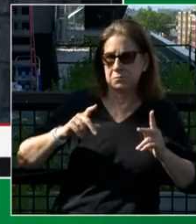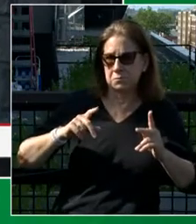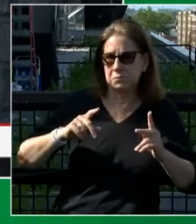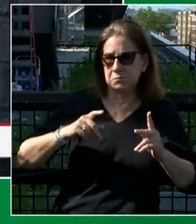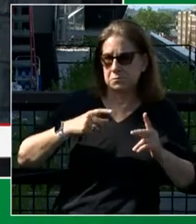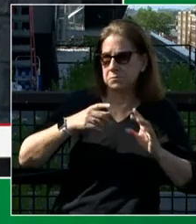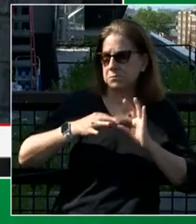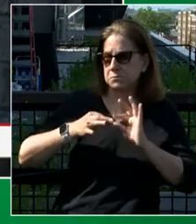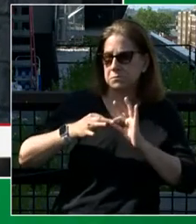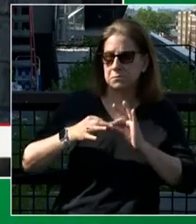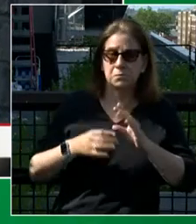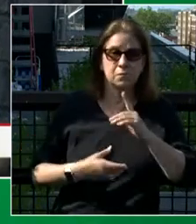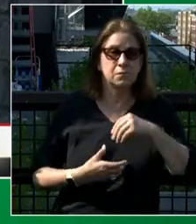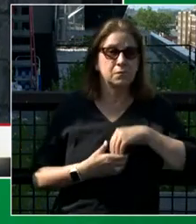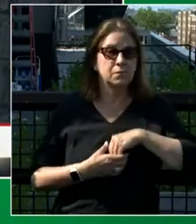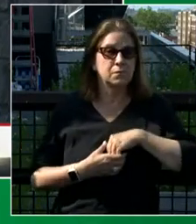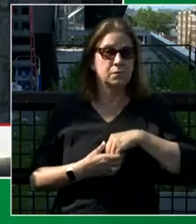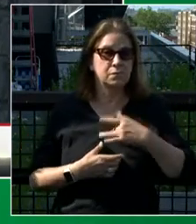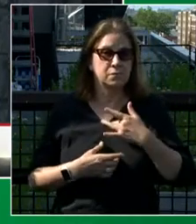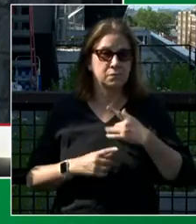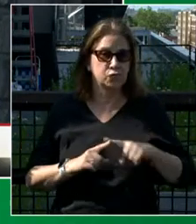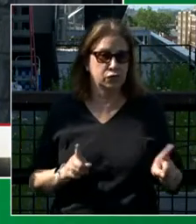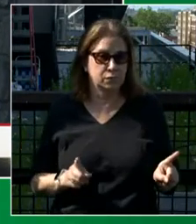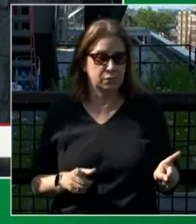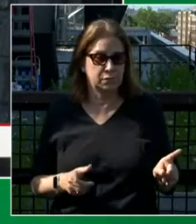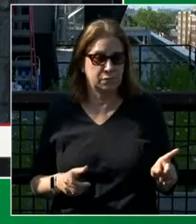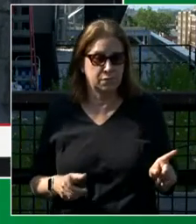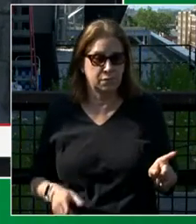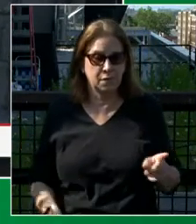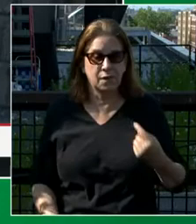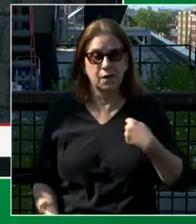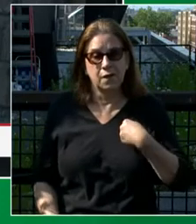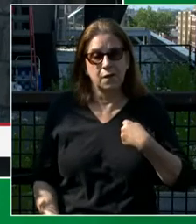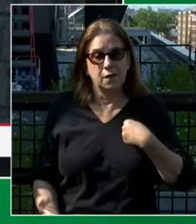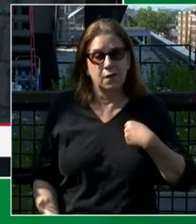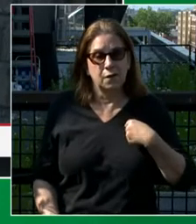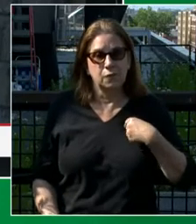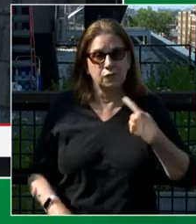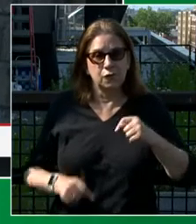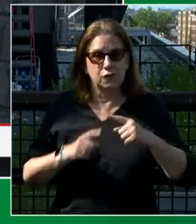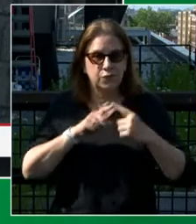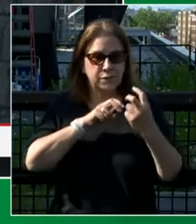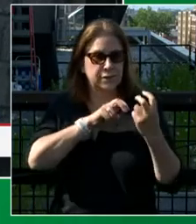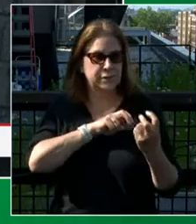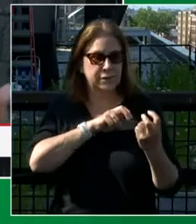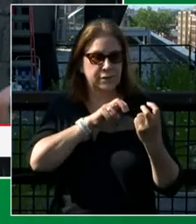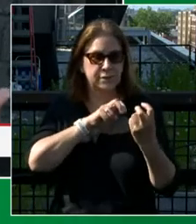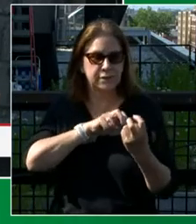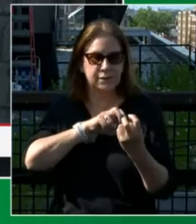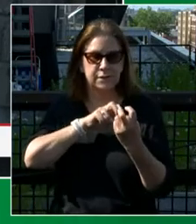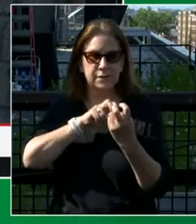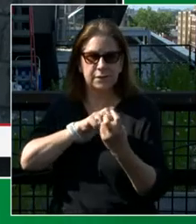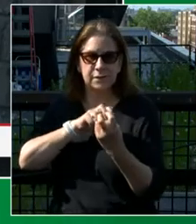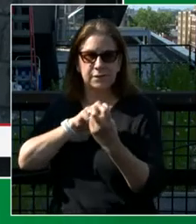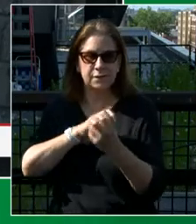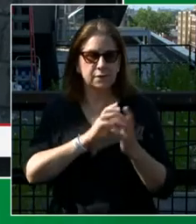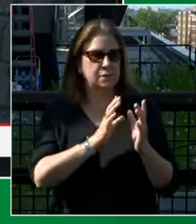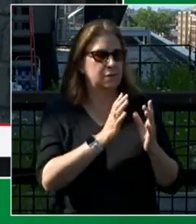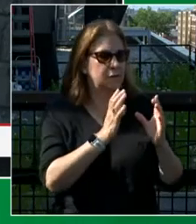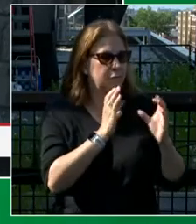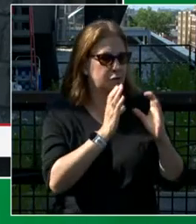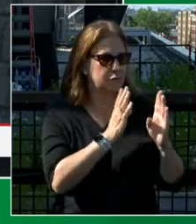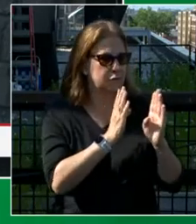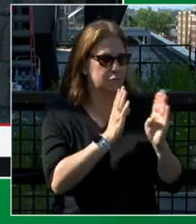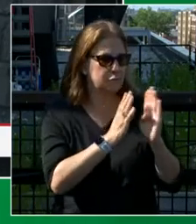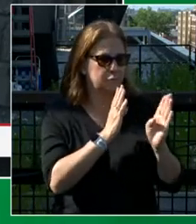constructs are. And so I am having a lot of lunches these days with groups. Yep. And I'm using that as the way